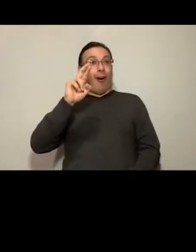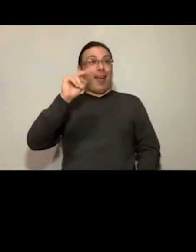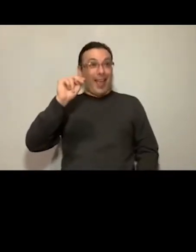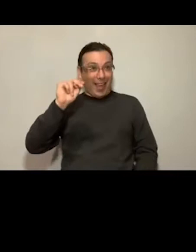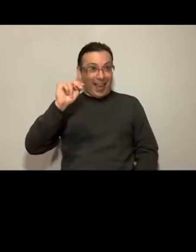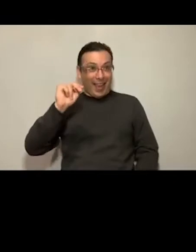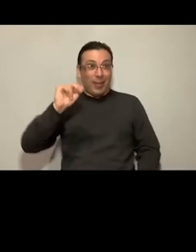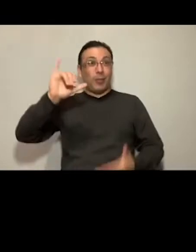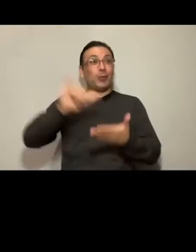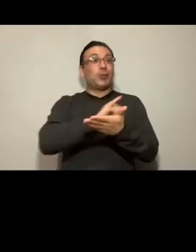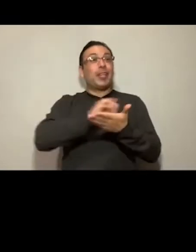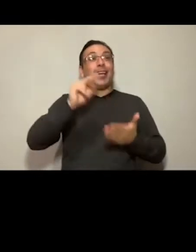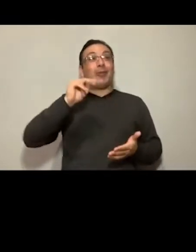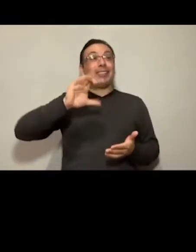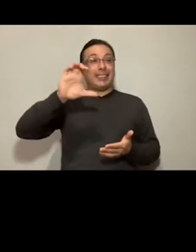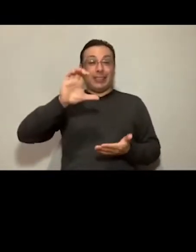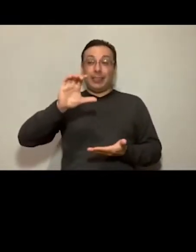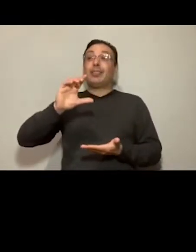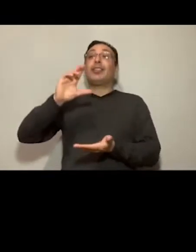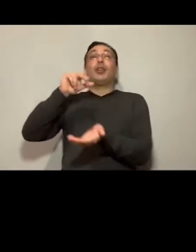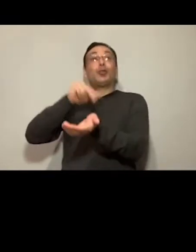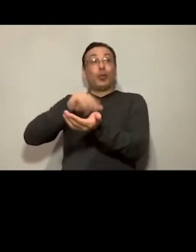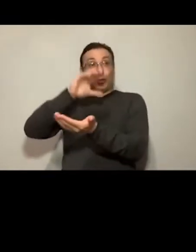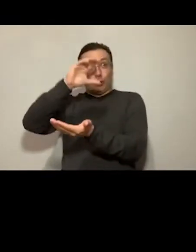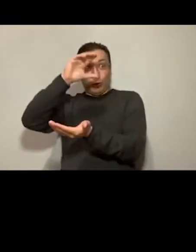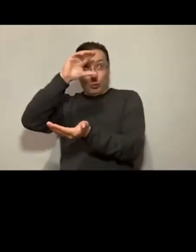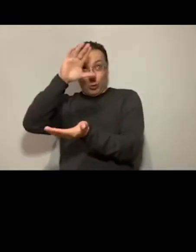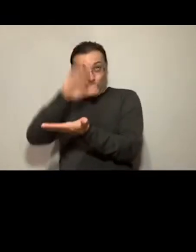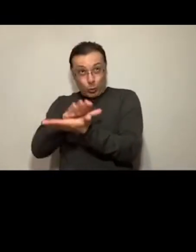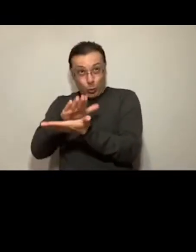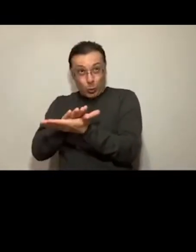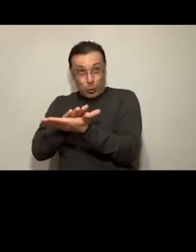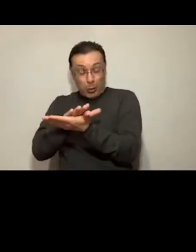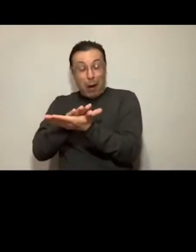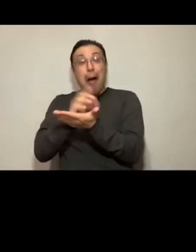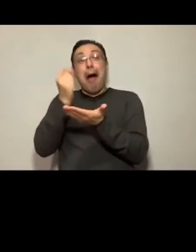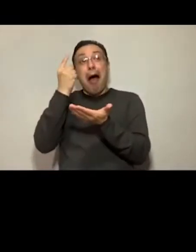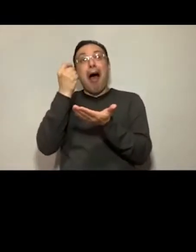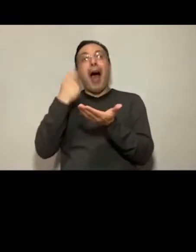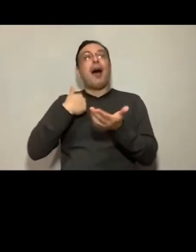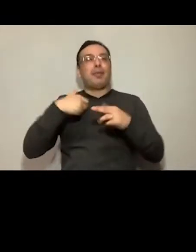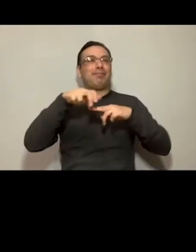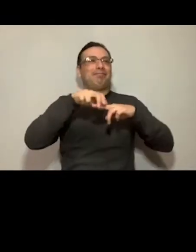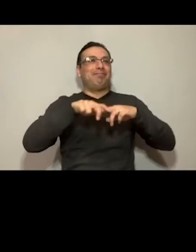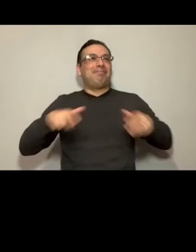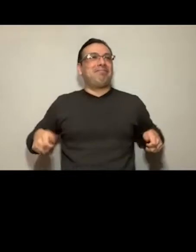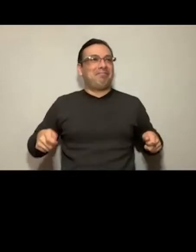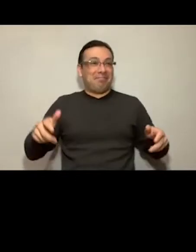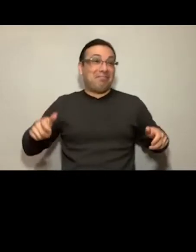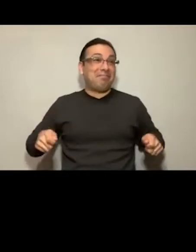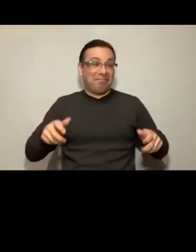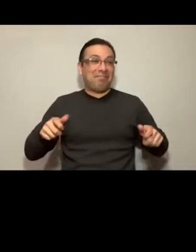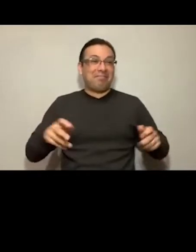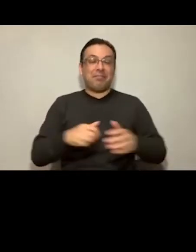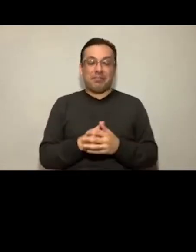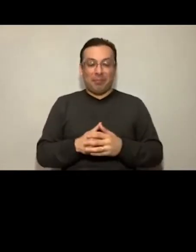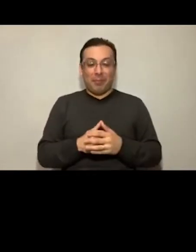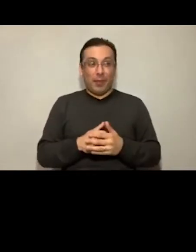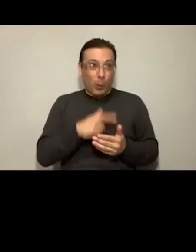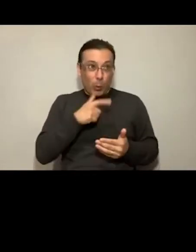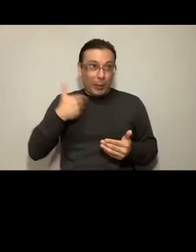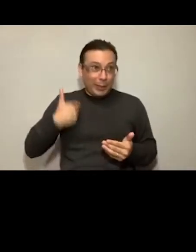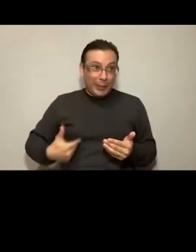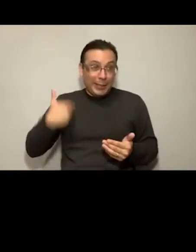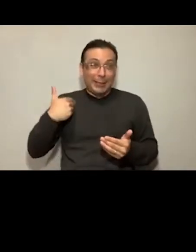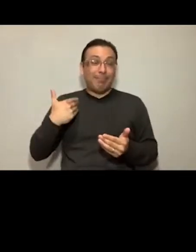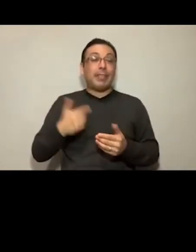of nursing school and be a wheelchair user at the same time. And my little backstory is that